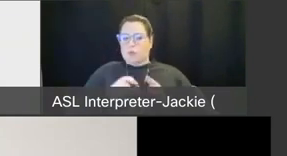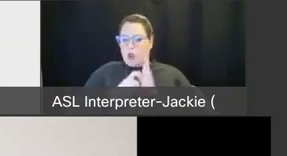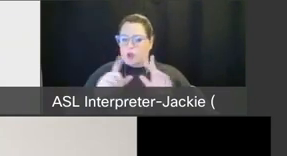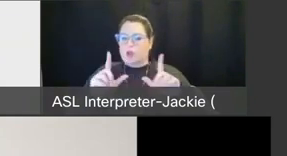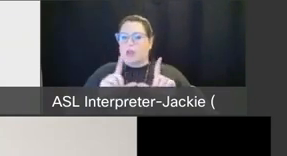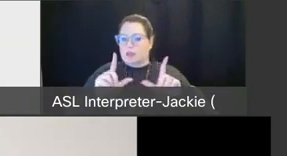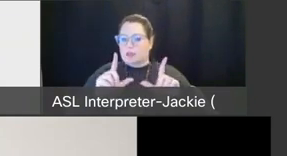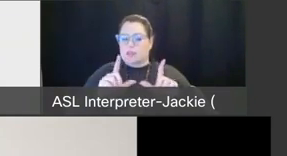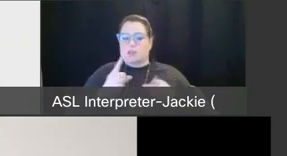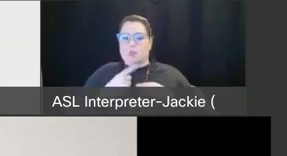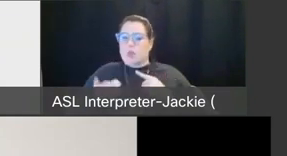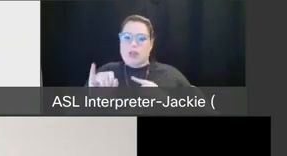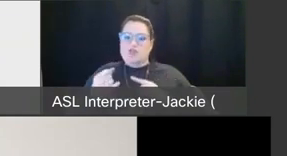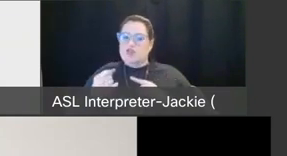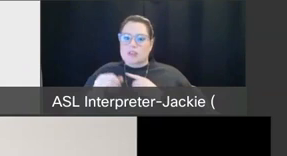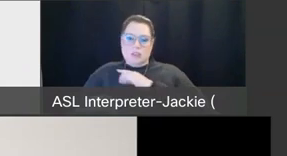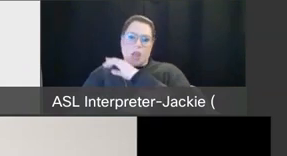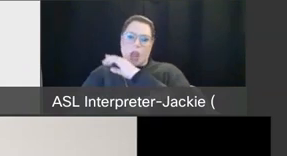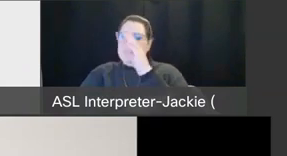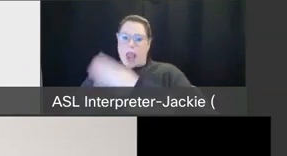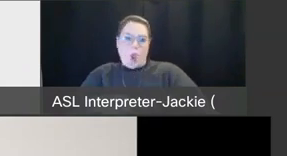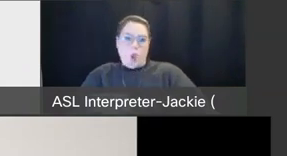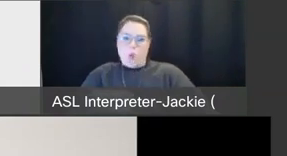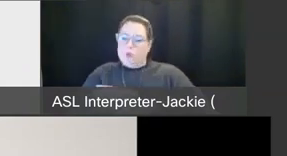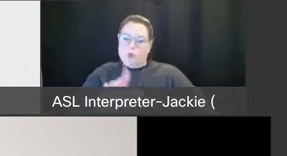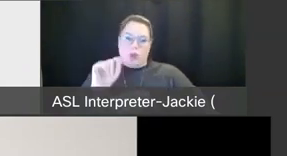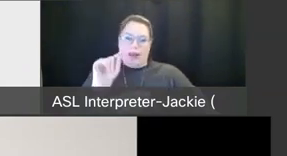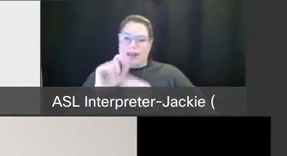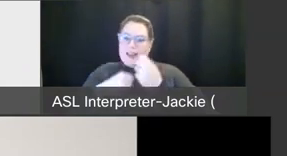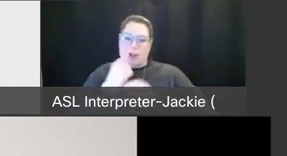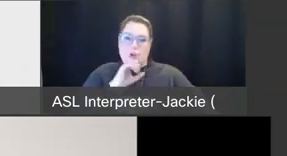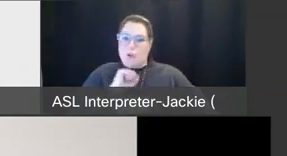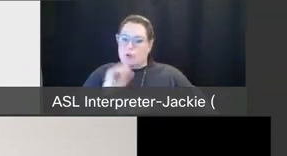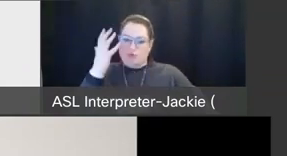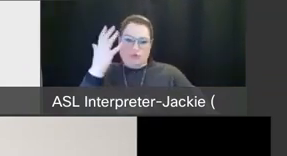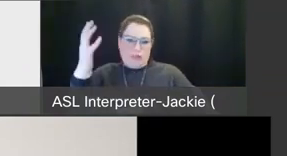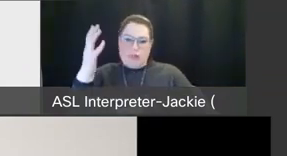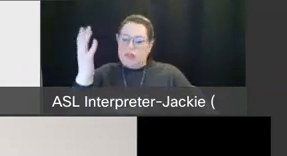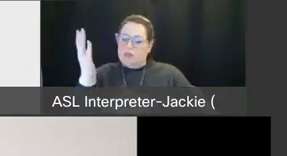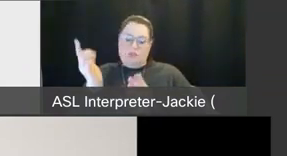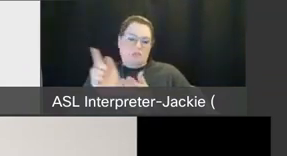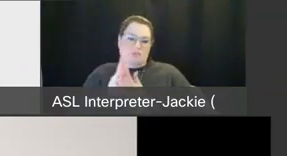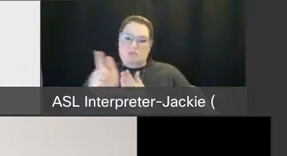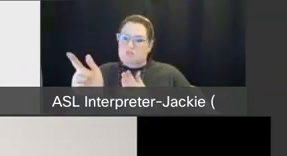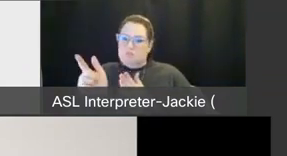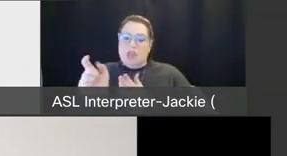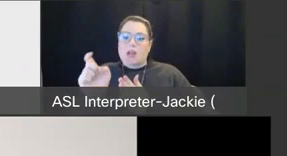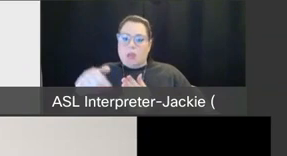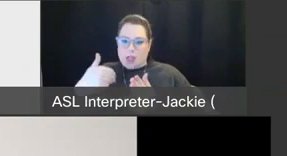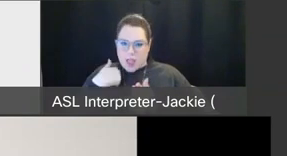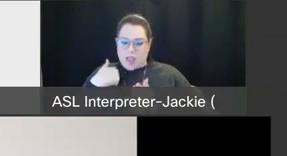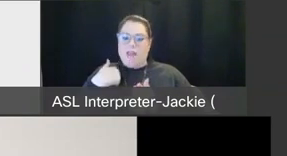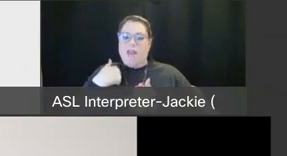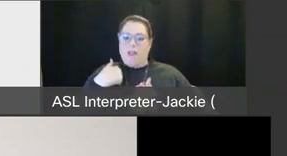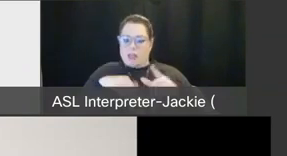just by any general landscaper. You need to have an arborist licensed by the Department of Natural Resources. So